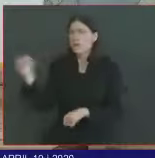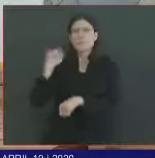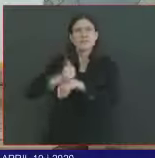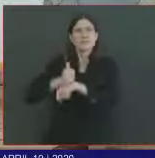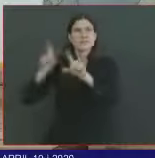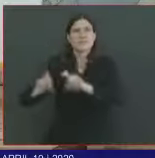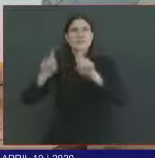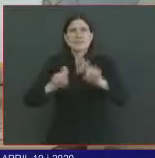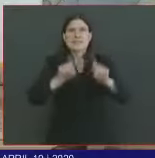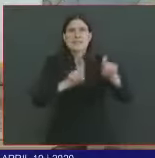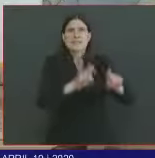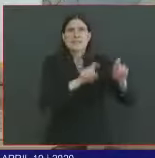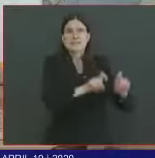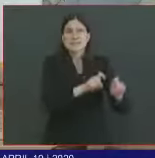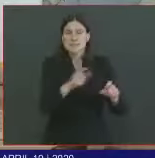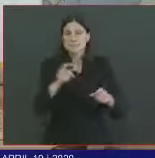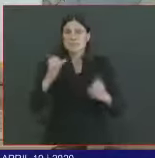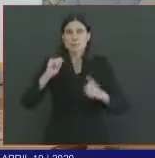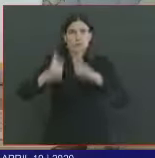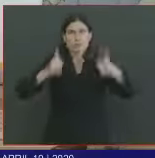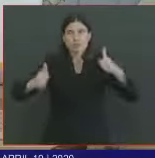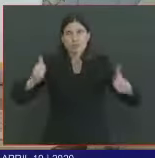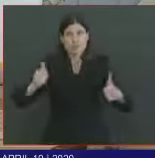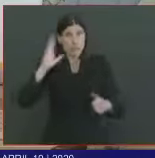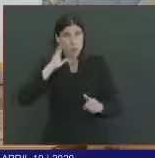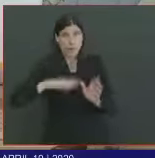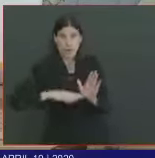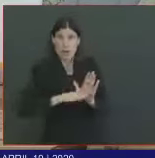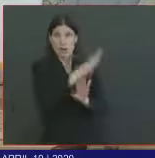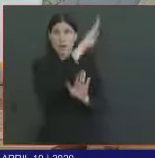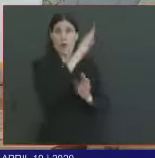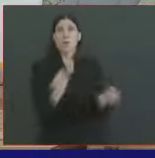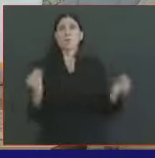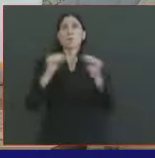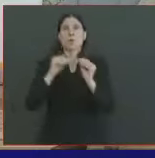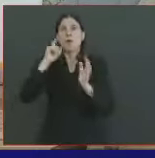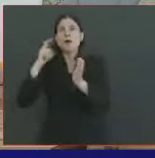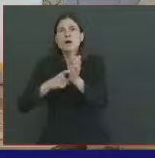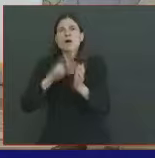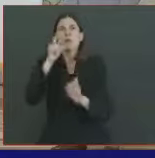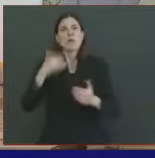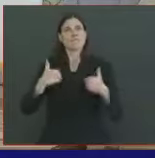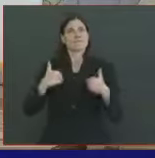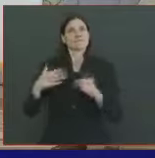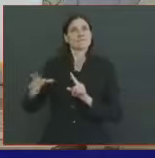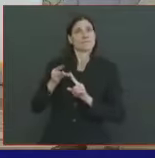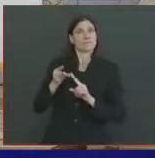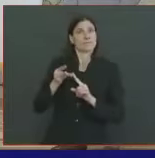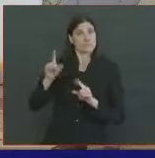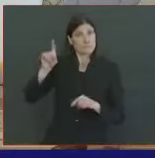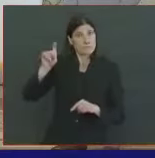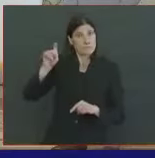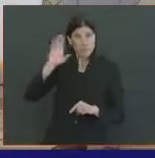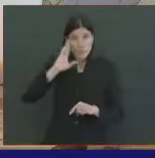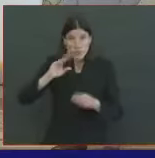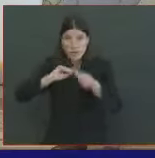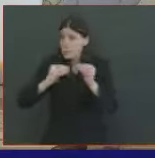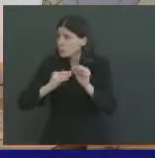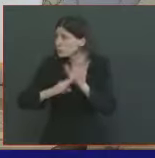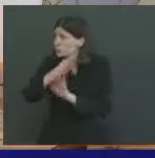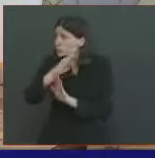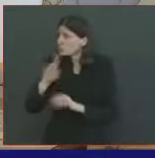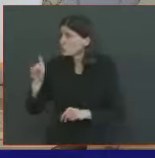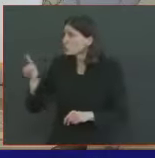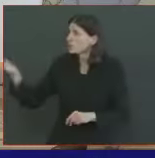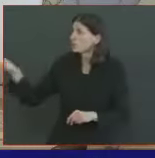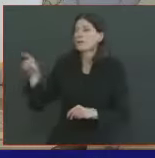Mm. It's a good question, and it's hard to say. So, of course, we're looking for a trend. On any one day or 2 days, there'll be an up and a down and an